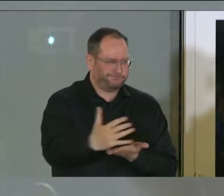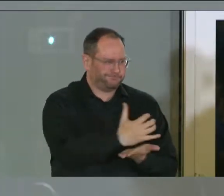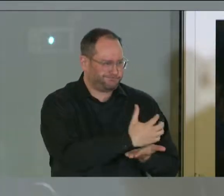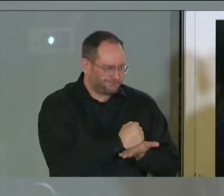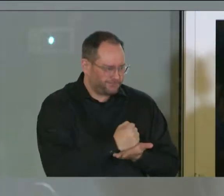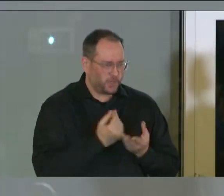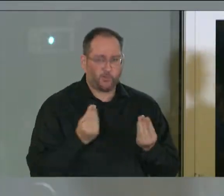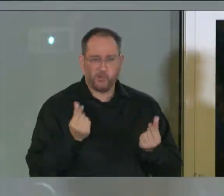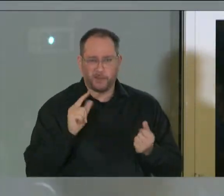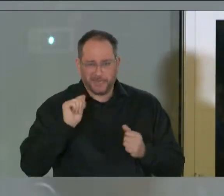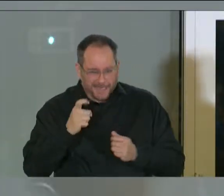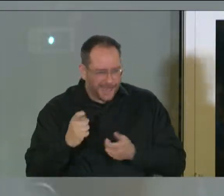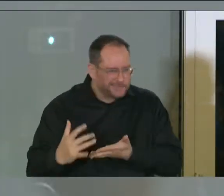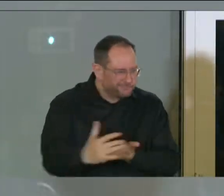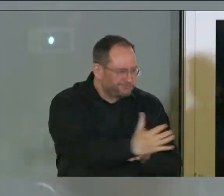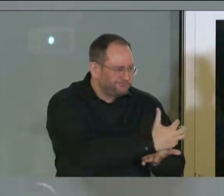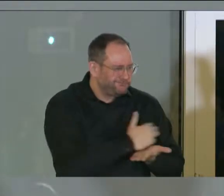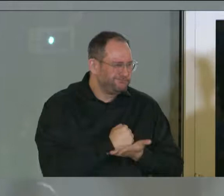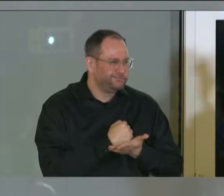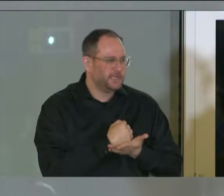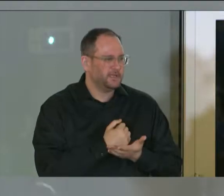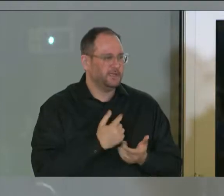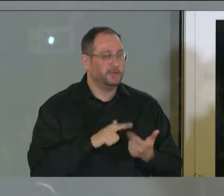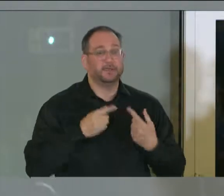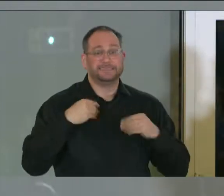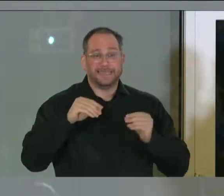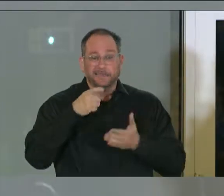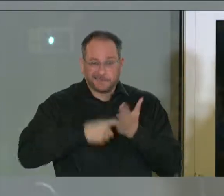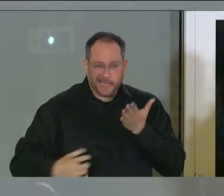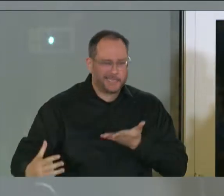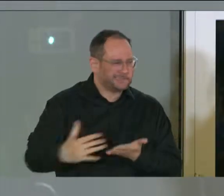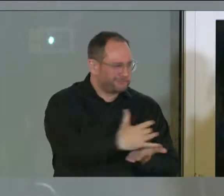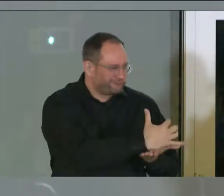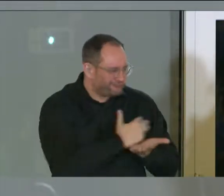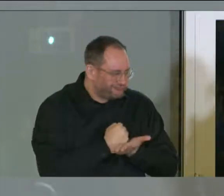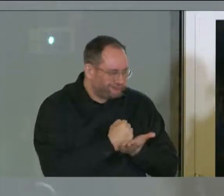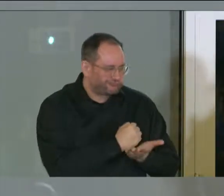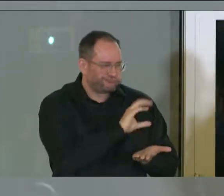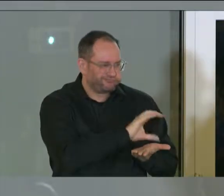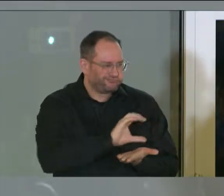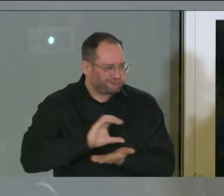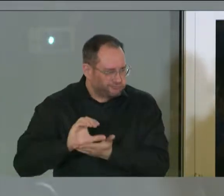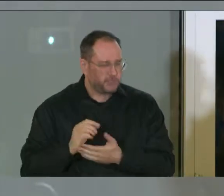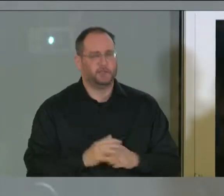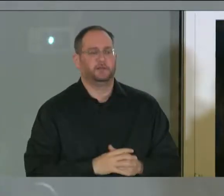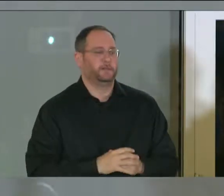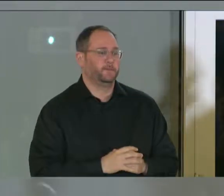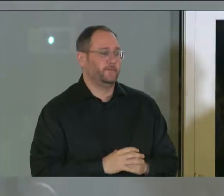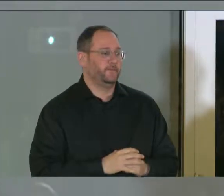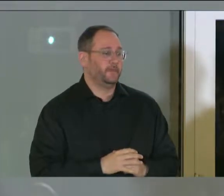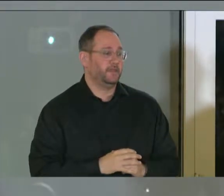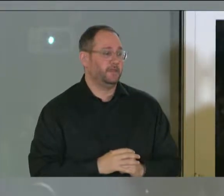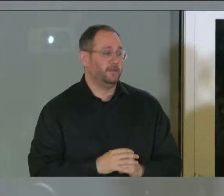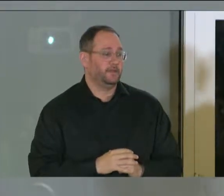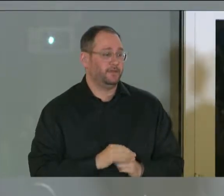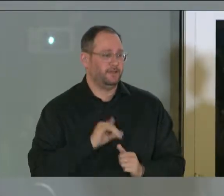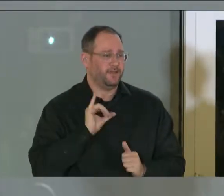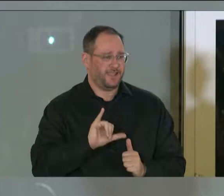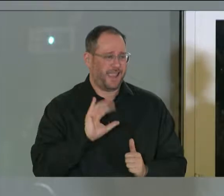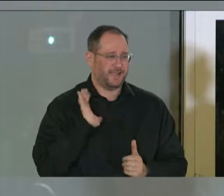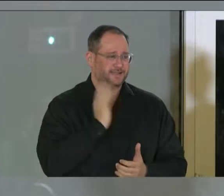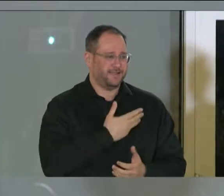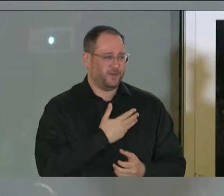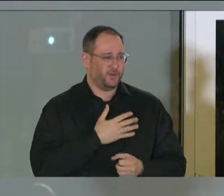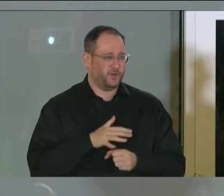taxpayers, sales taxpayers. Largely, those are the sources of our local revenue. And then we have a set